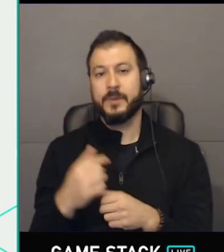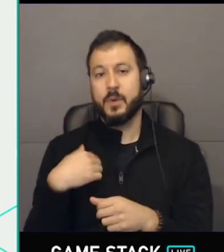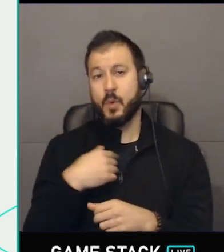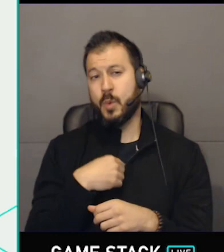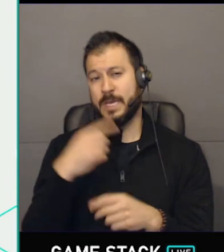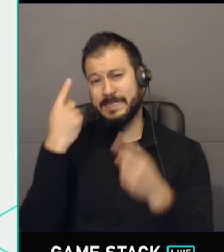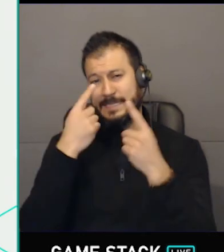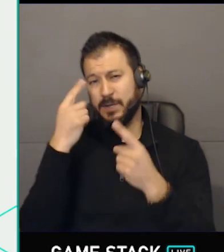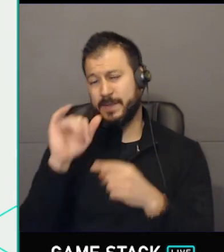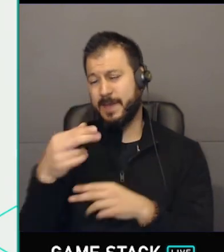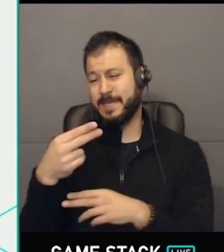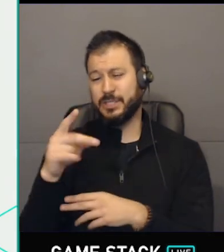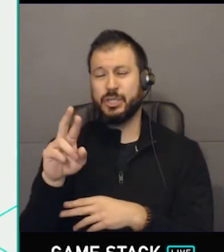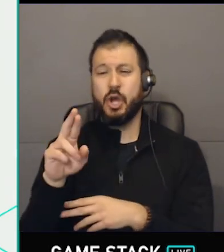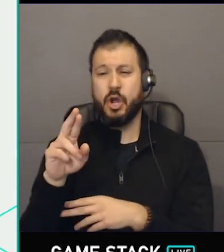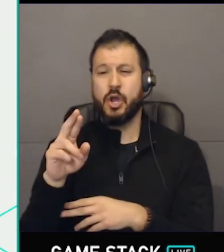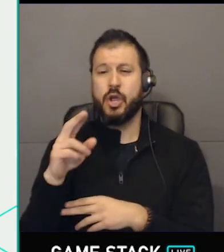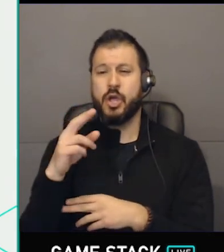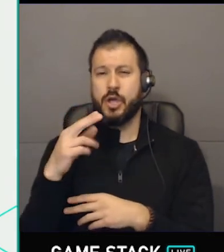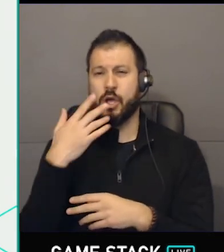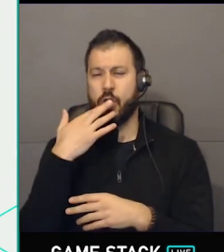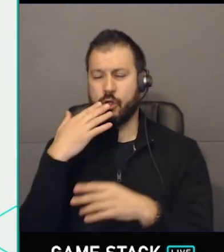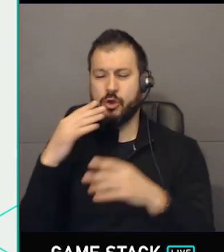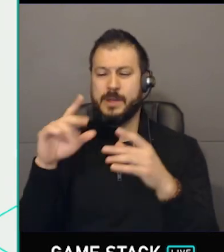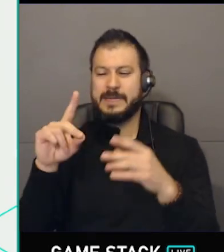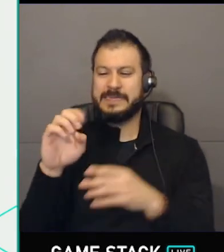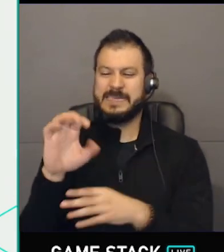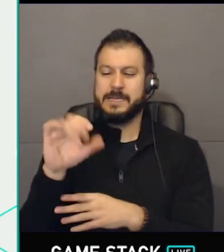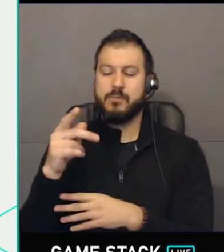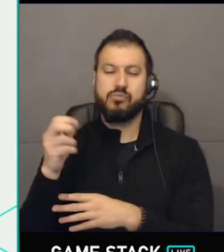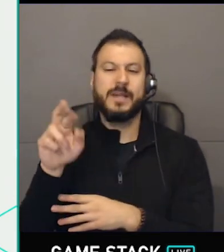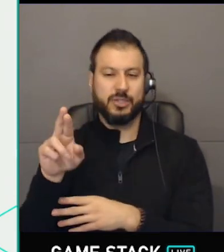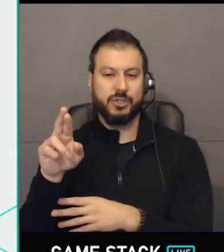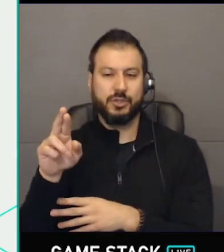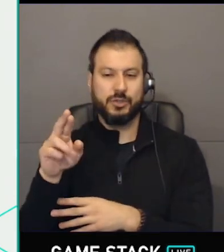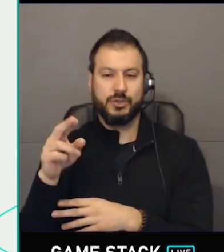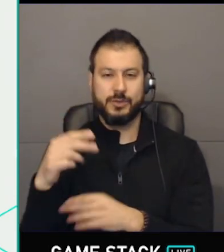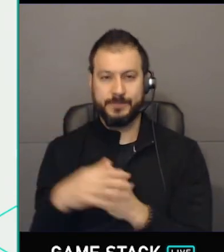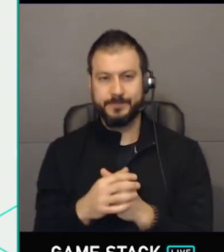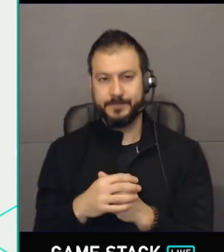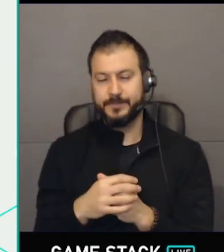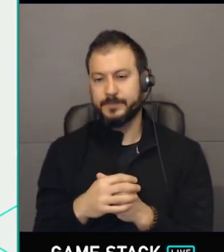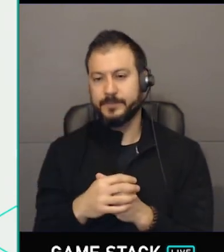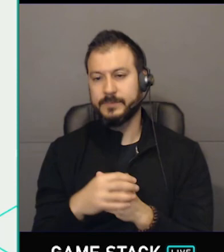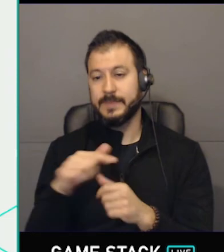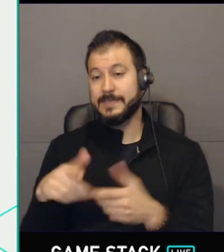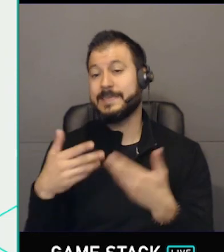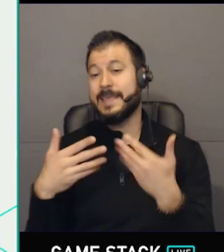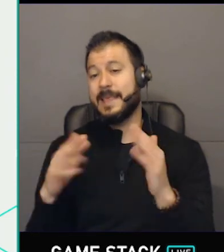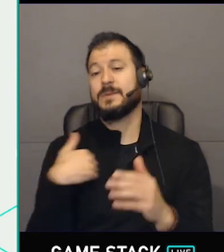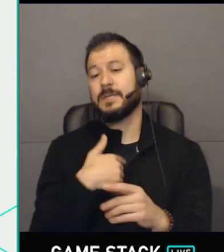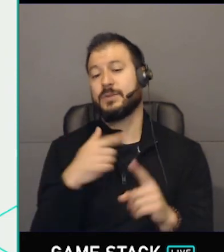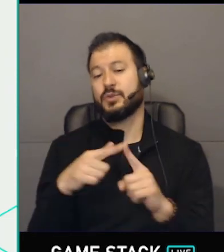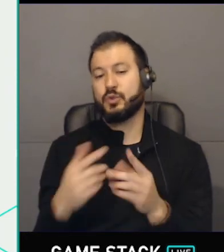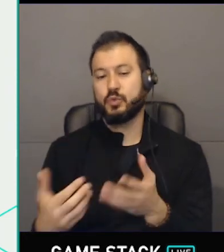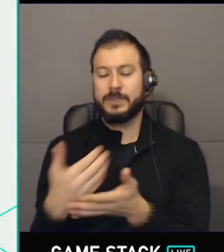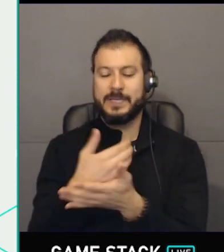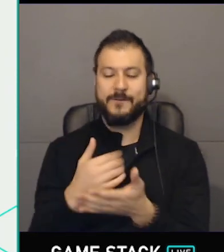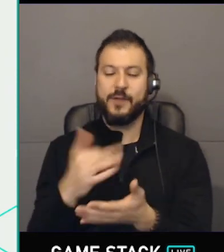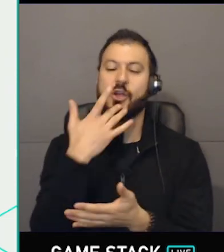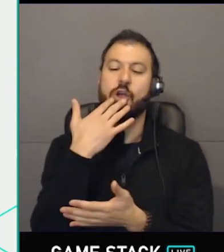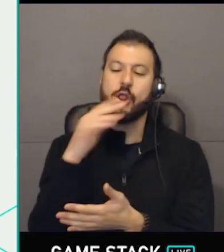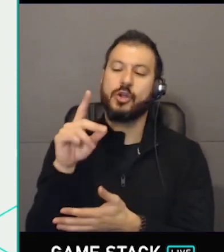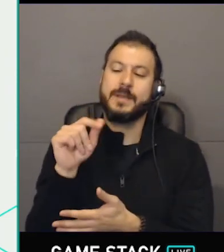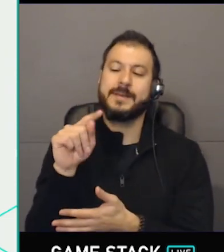decompressor. We trained Auto HDR on billions of pixels of HDR game output. This allows us to recover the color data that has